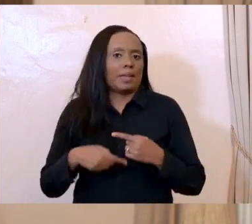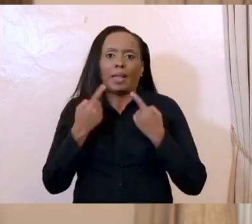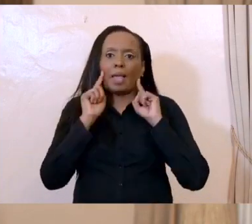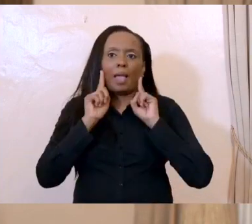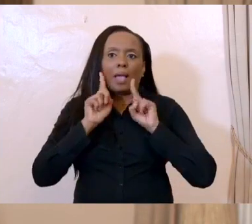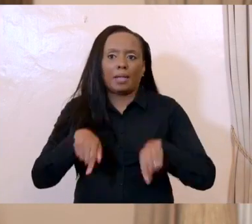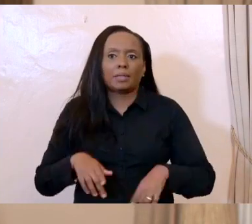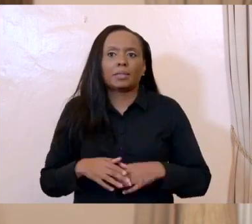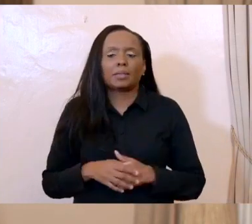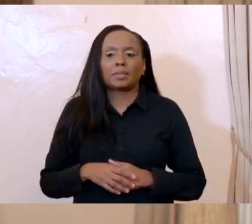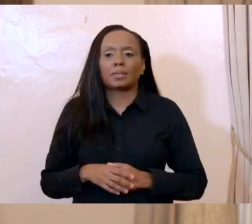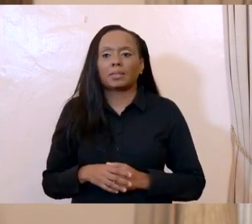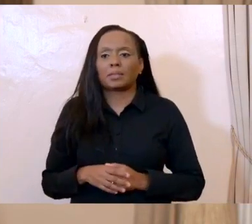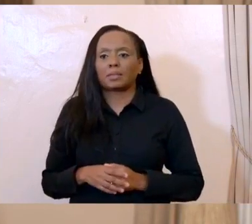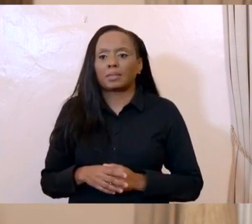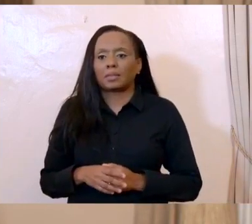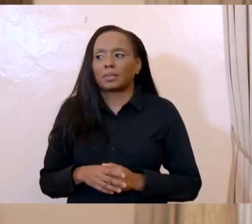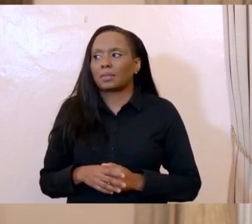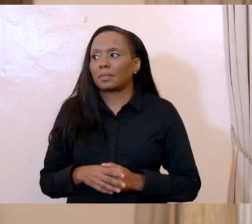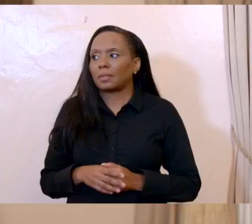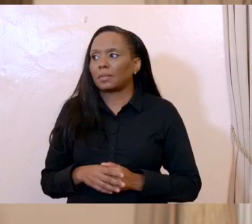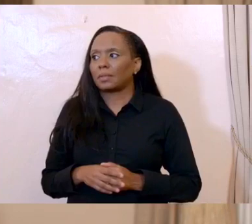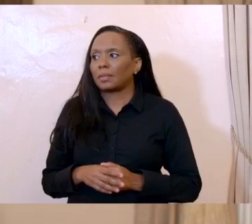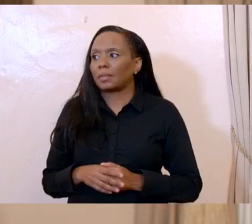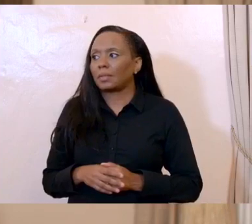that you're looking for.